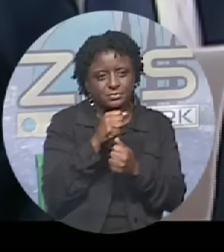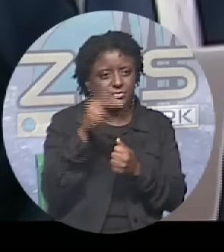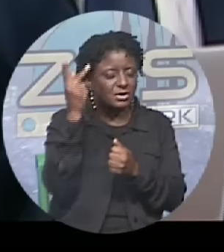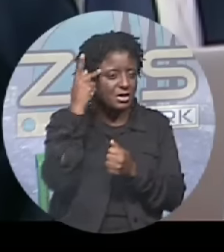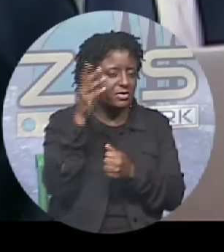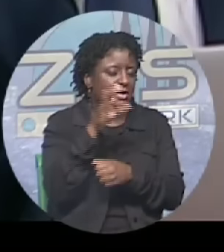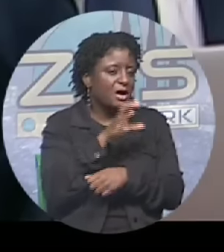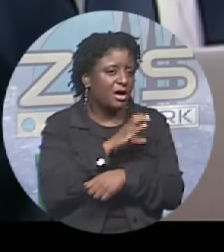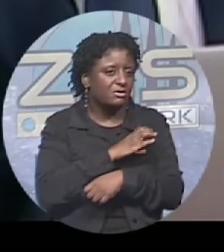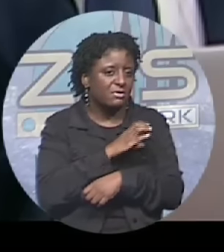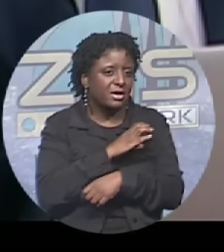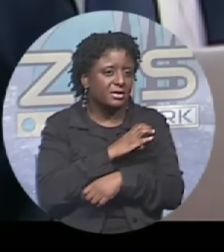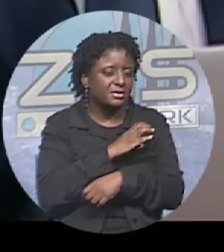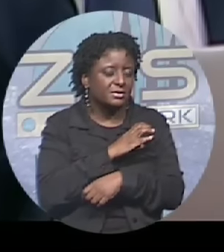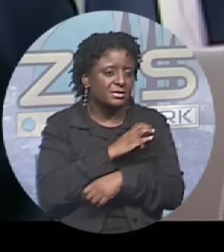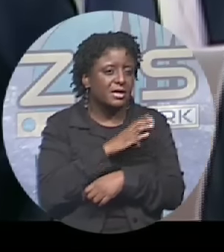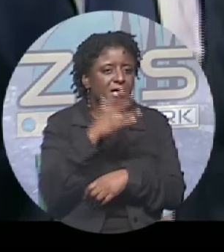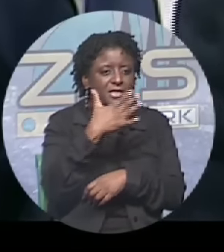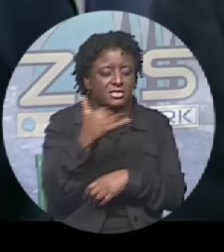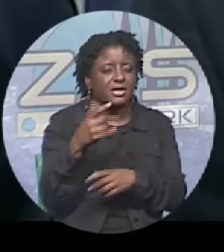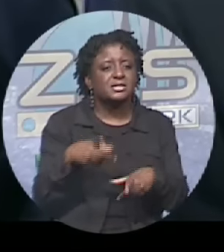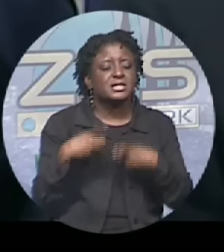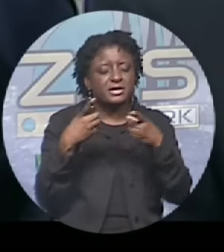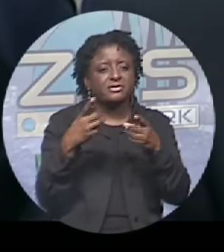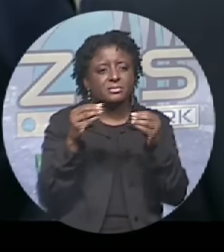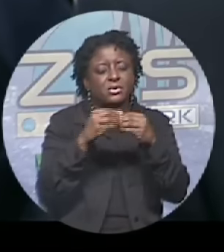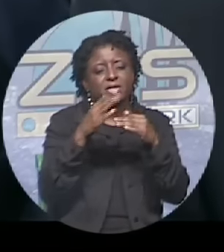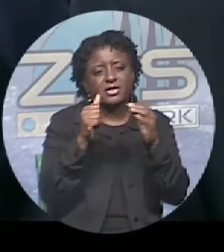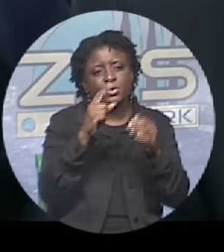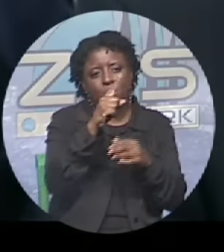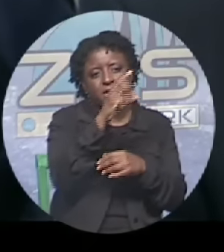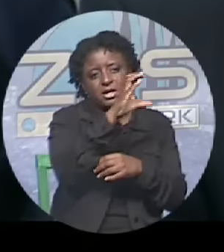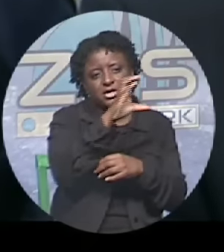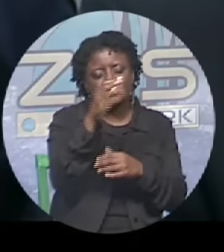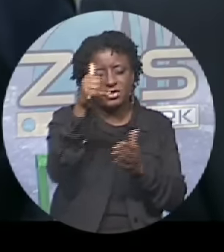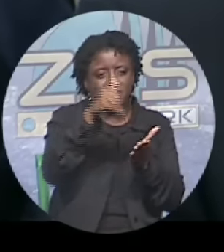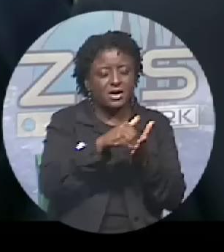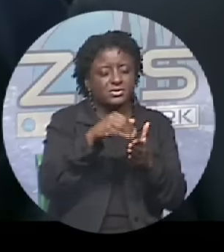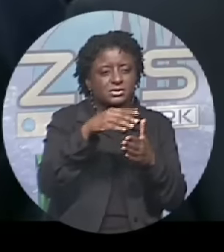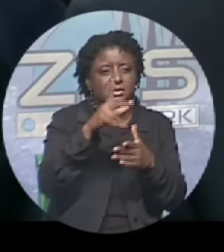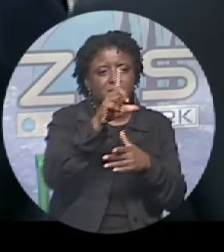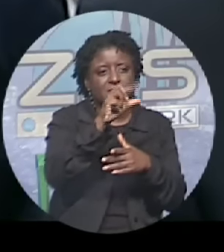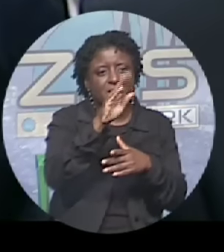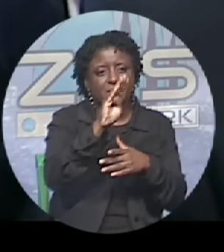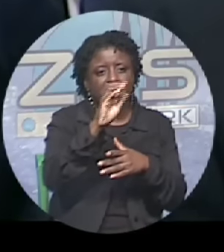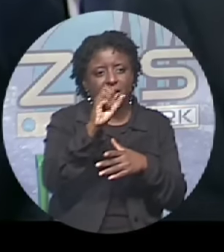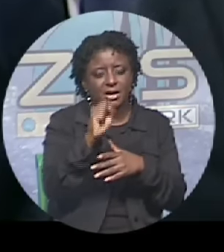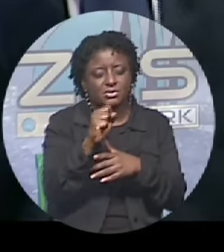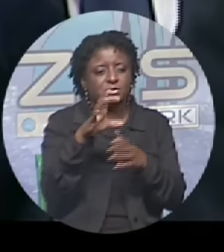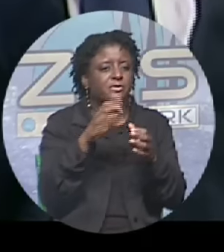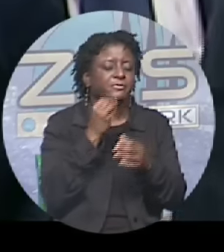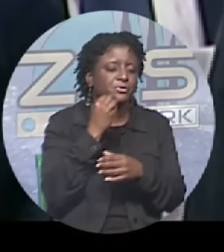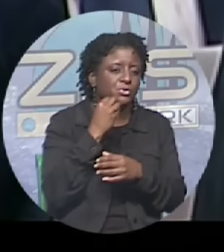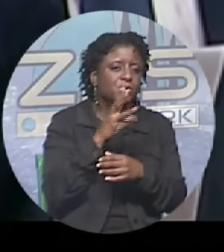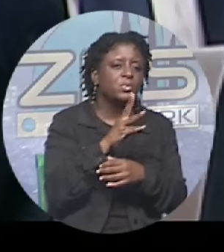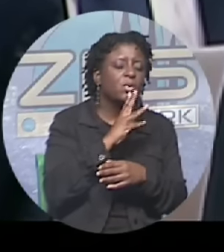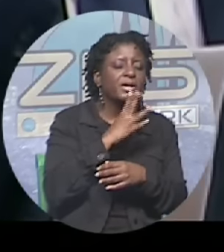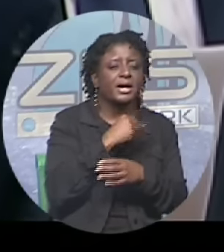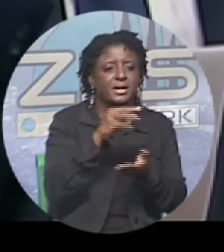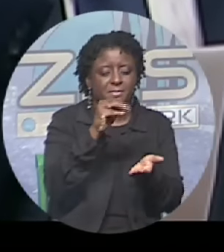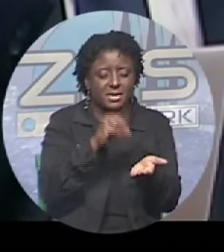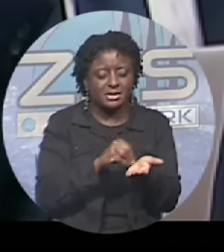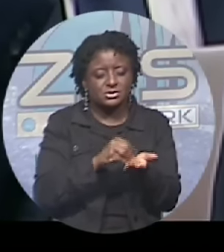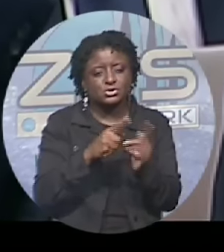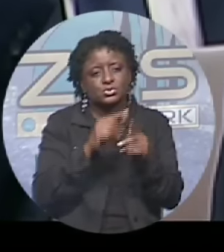they have delivered over 100,000 pounds of food, water, and medicine to all of